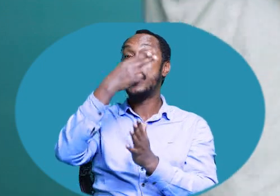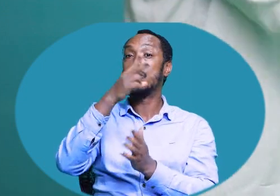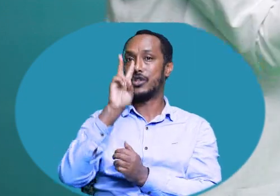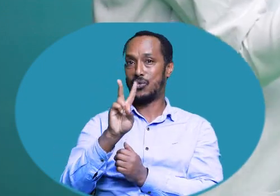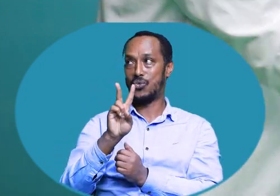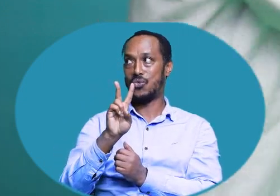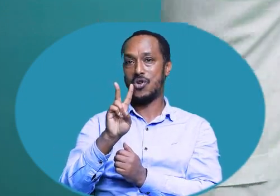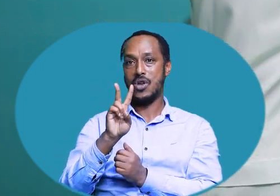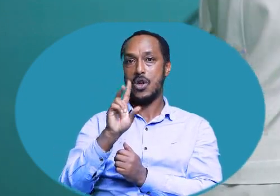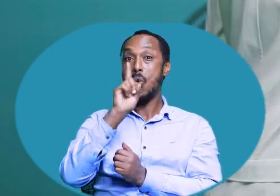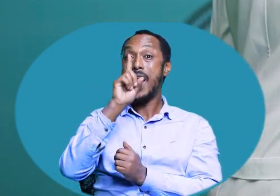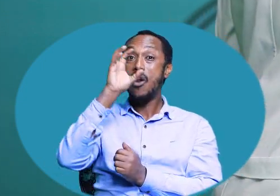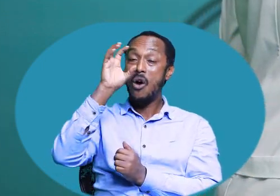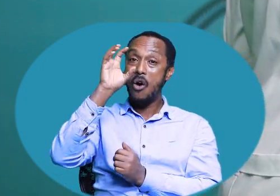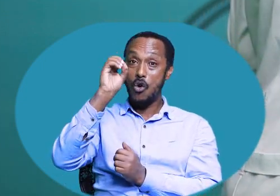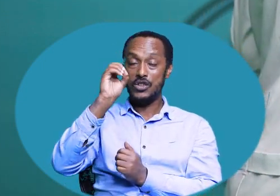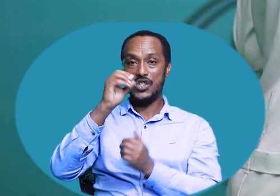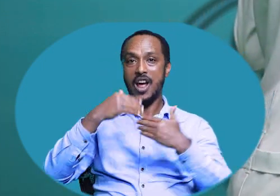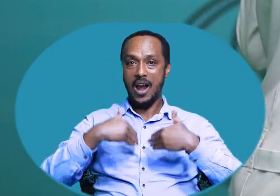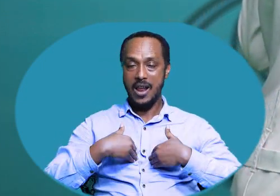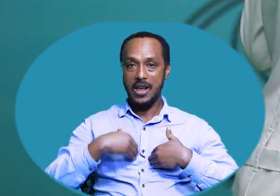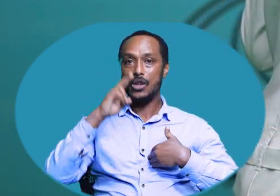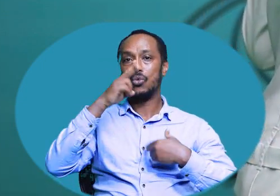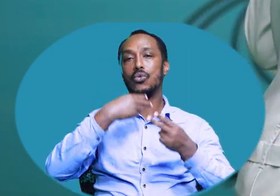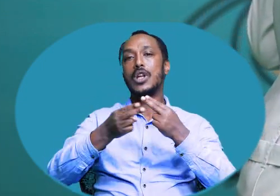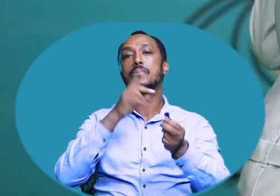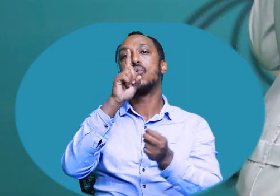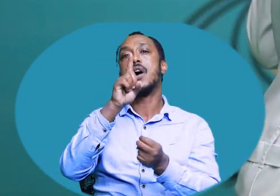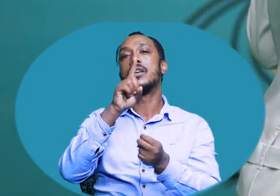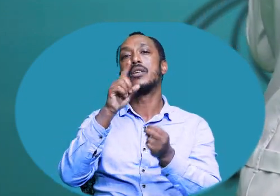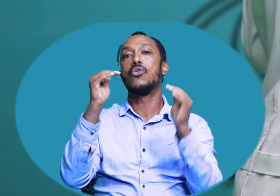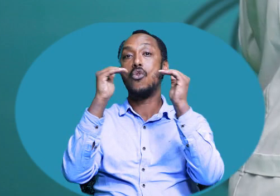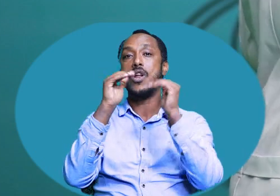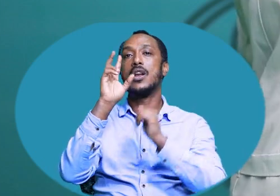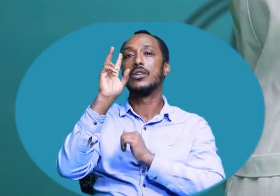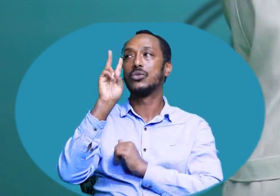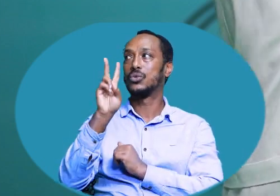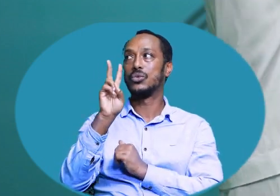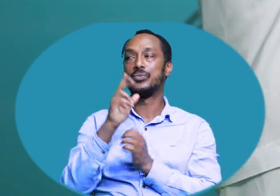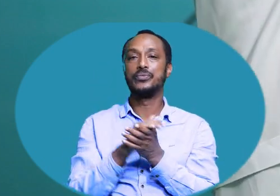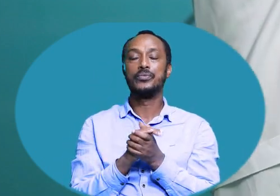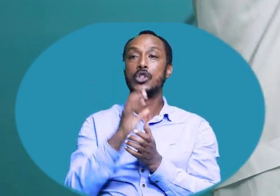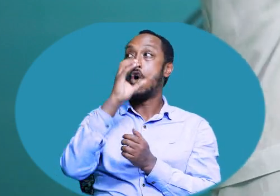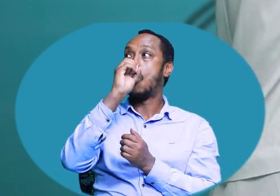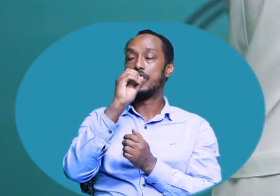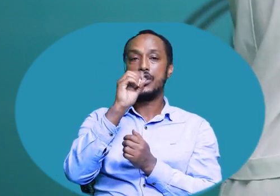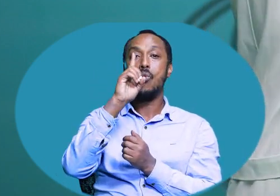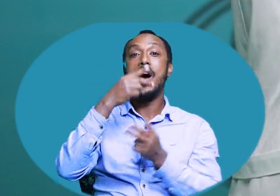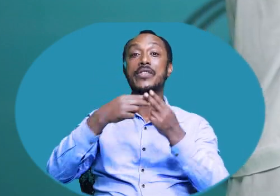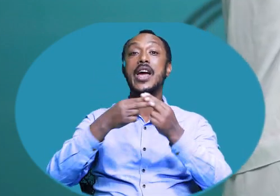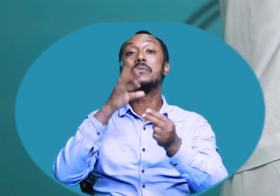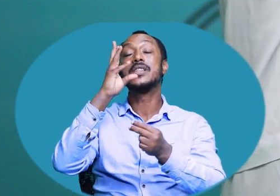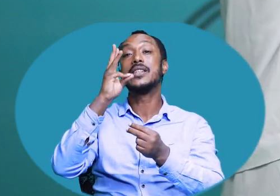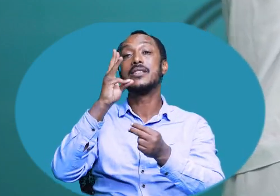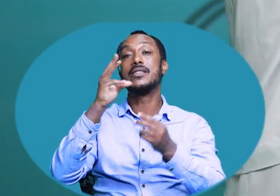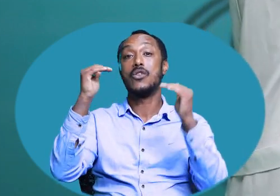many hydrogen? 2 hydrogen. Therefore, 2 times 1, 2. Why 2? Because the number of hydrogen is 2. Why 1?